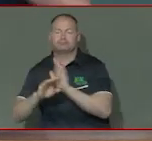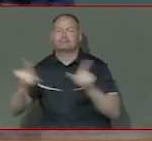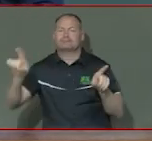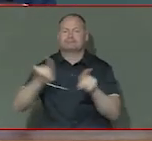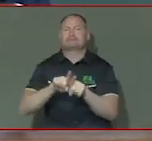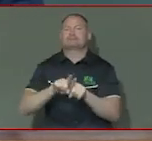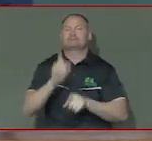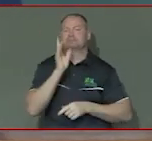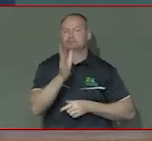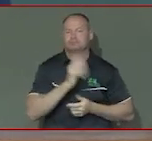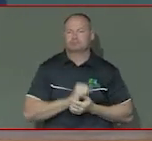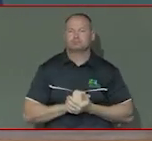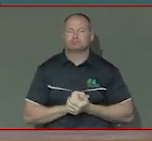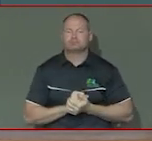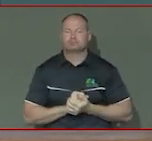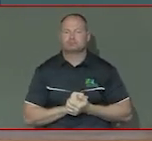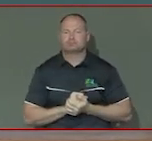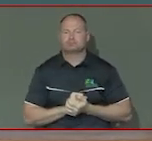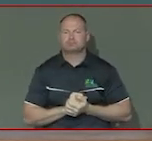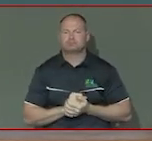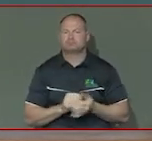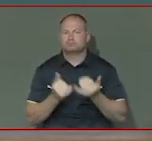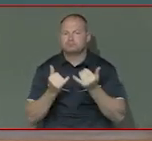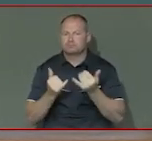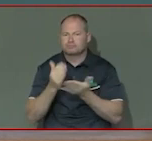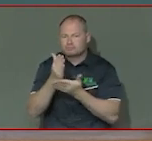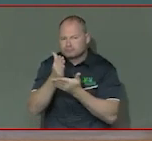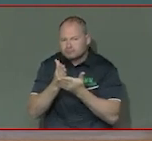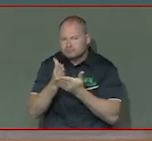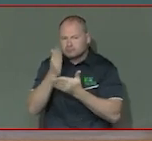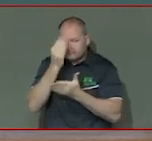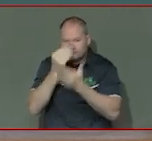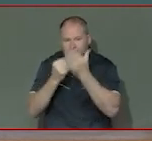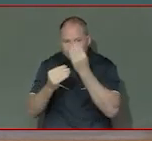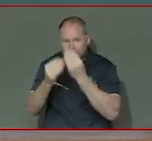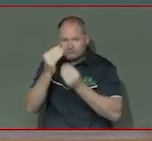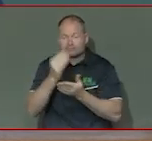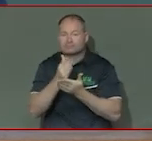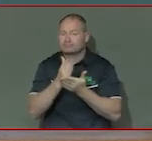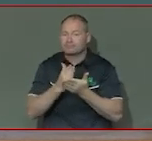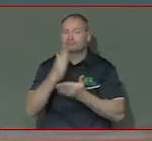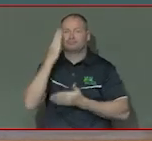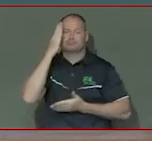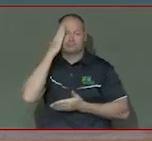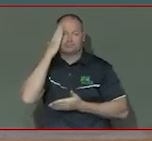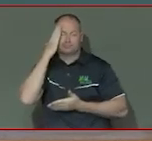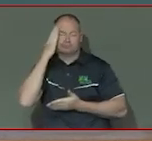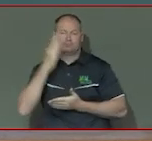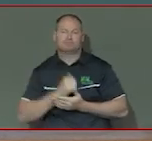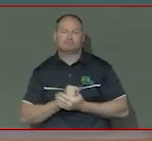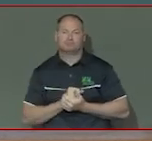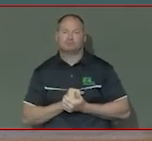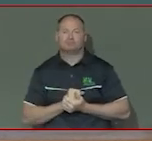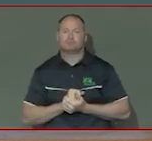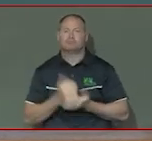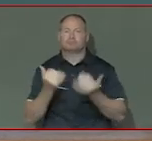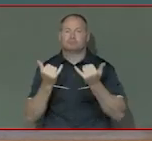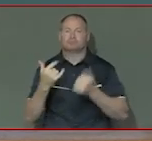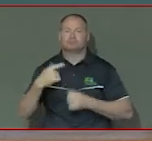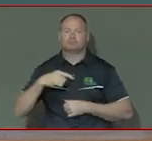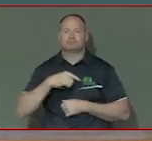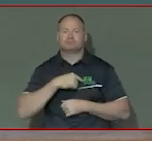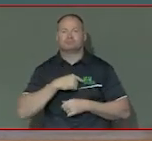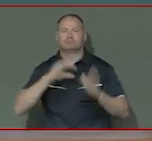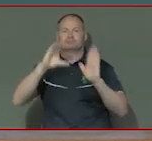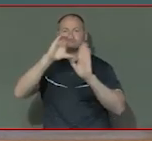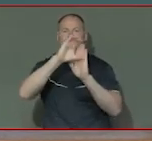few of them that you must learn. Some of them you know. So we're going to do them in groups, and I'm going to tell you what type